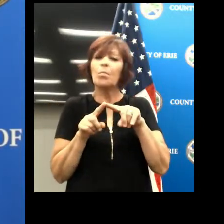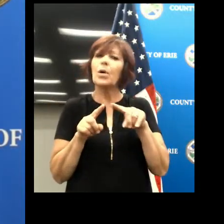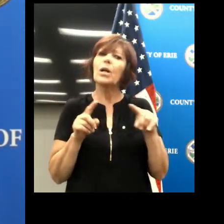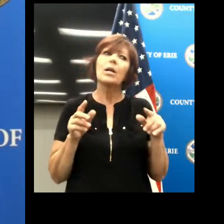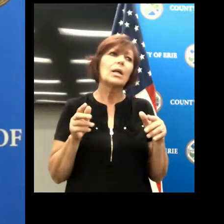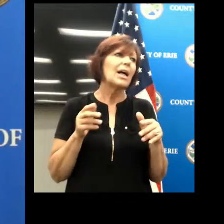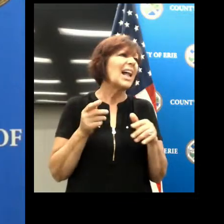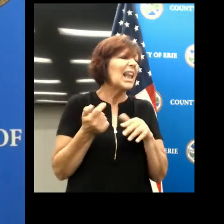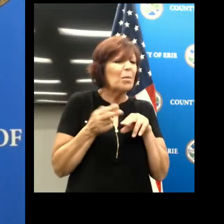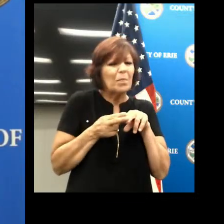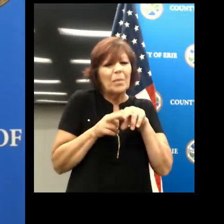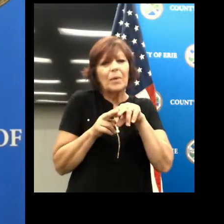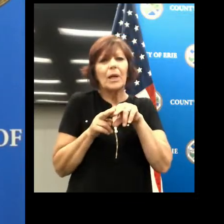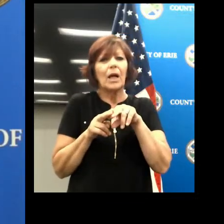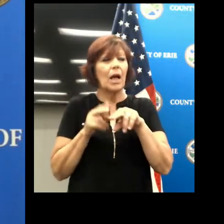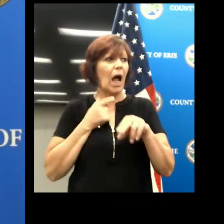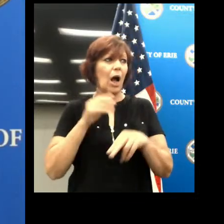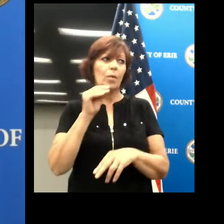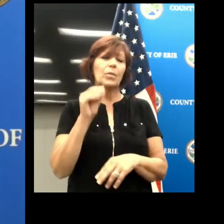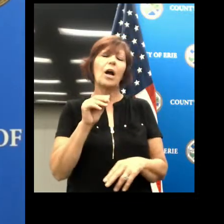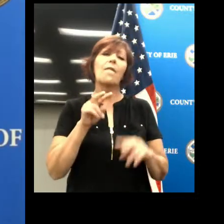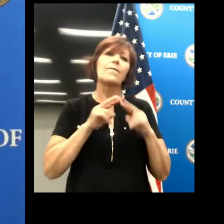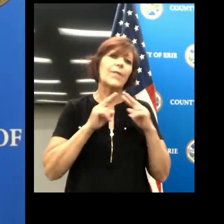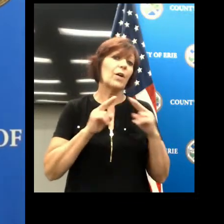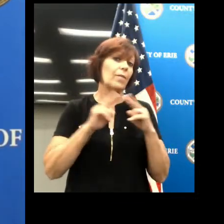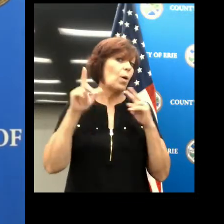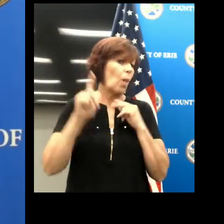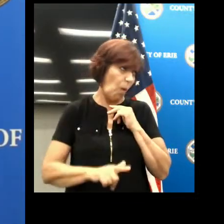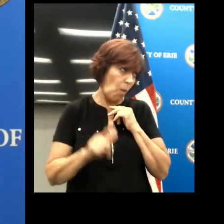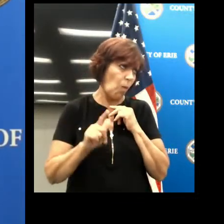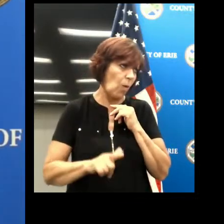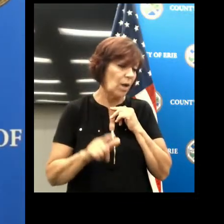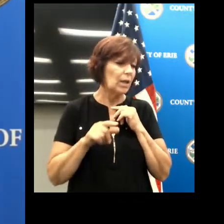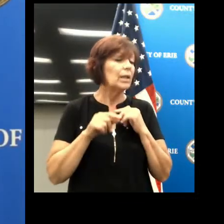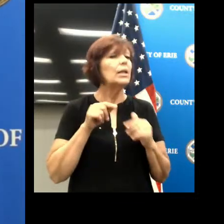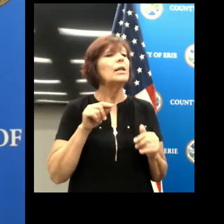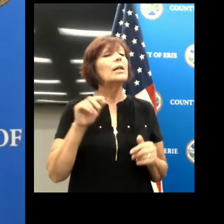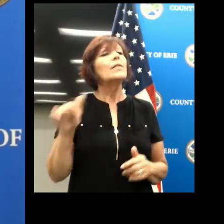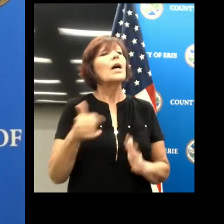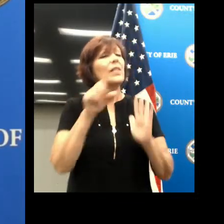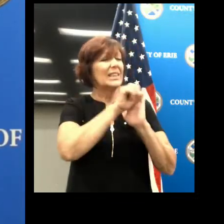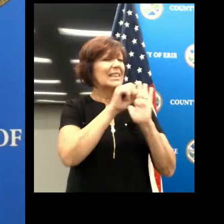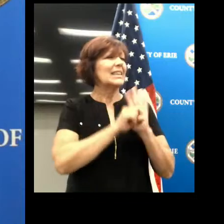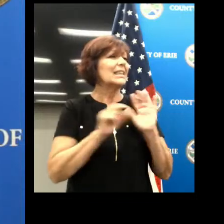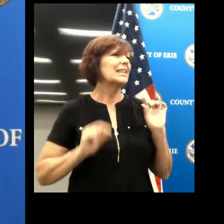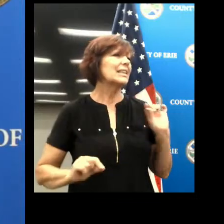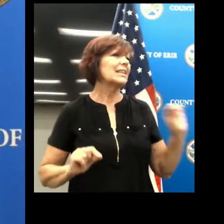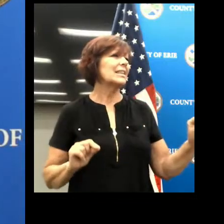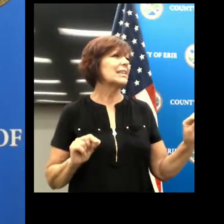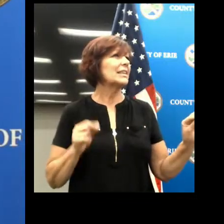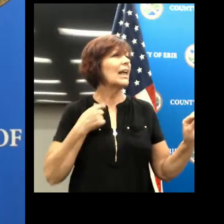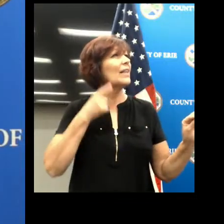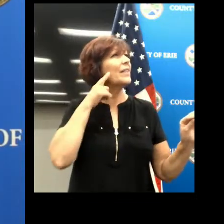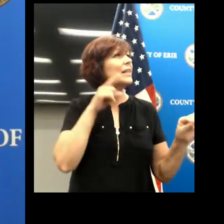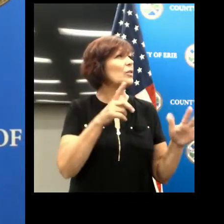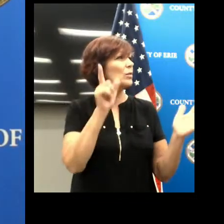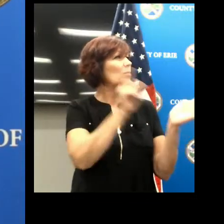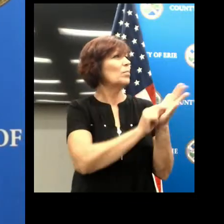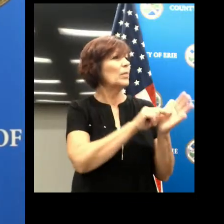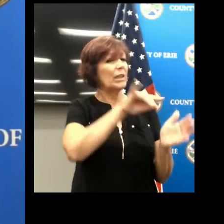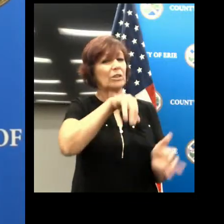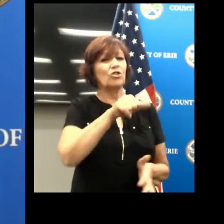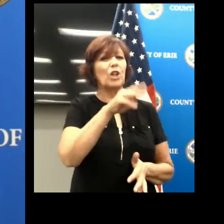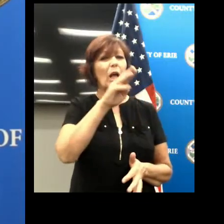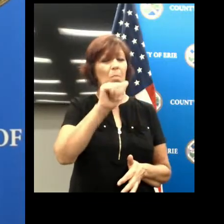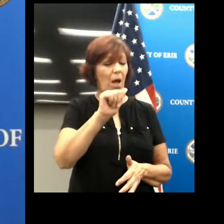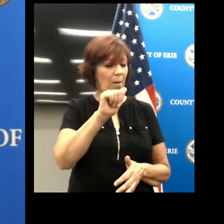amount of creep, our rates are still very, very low. So these university, there's actually just been I think a publication in JAMA that